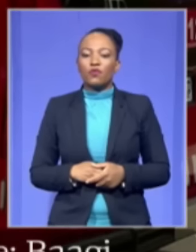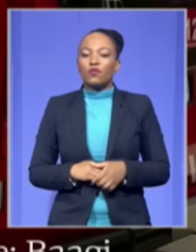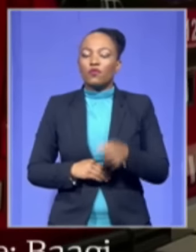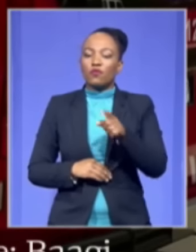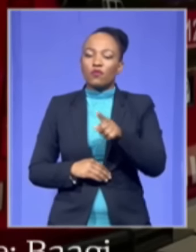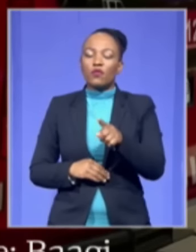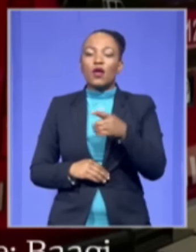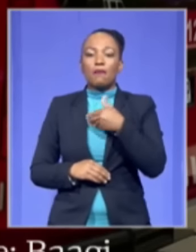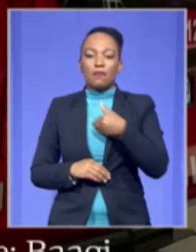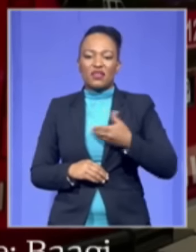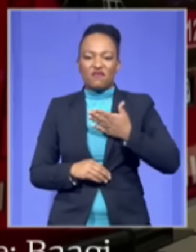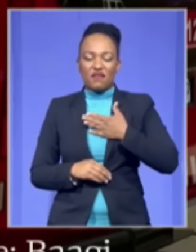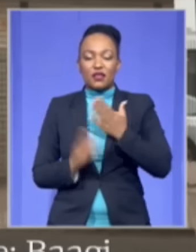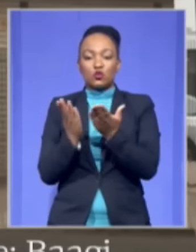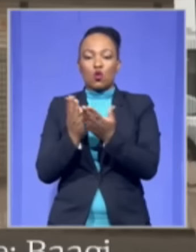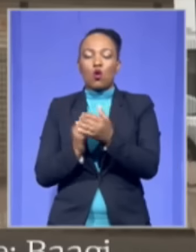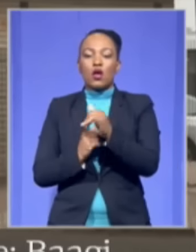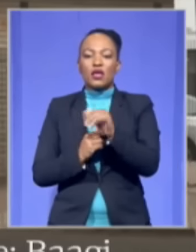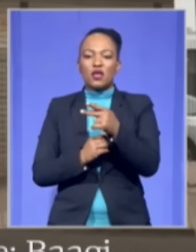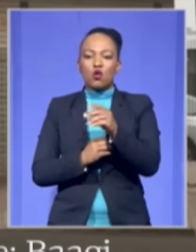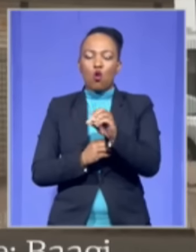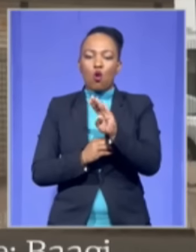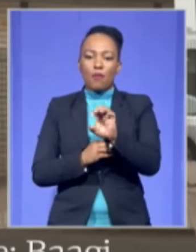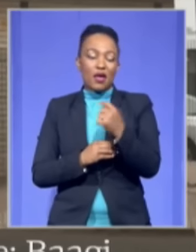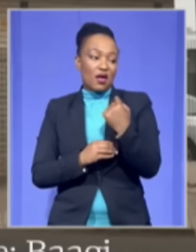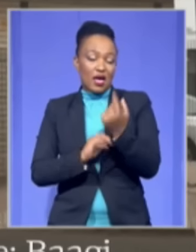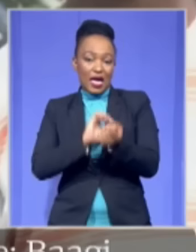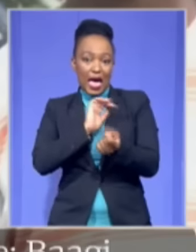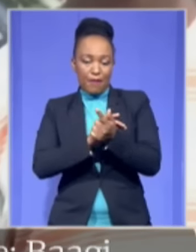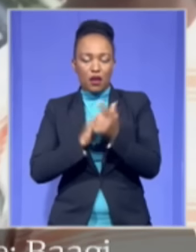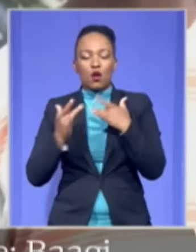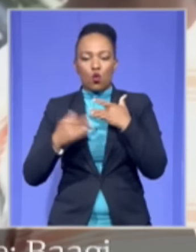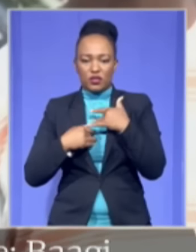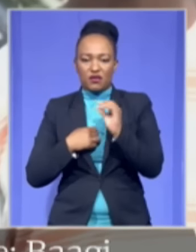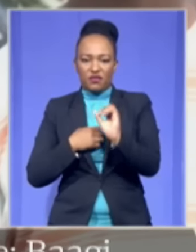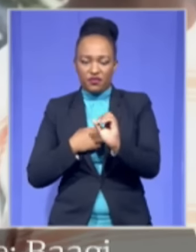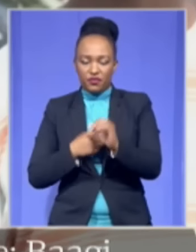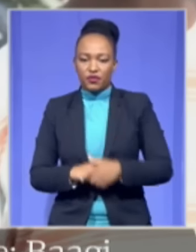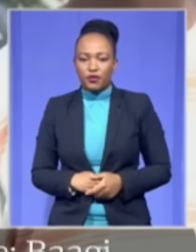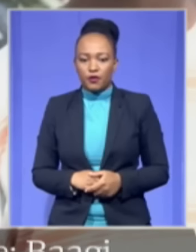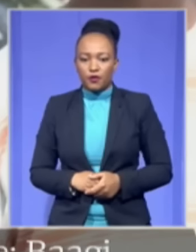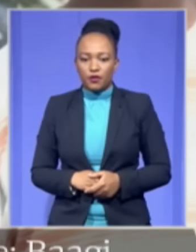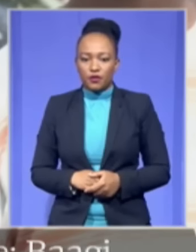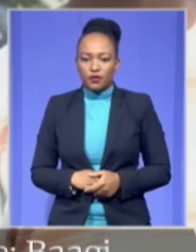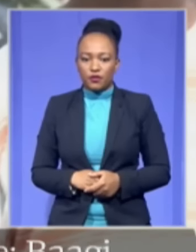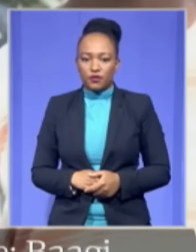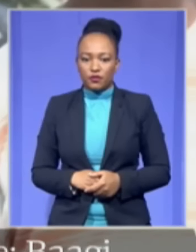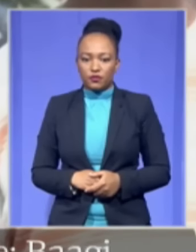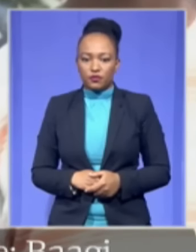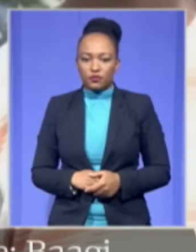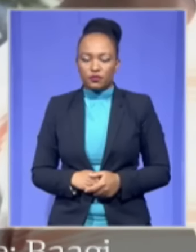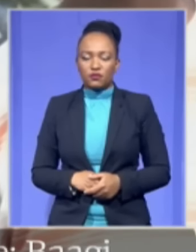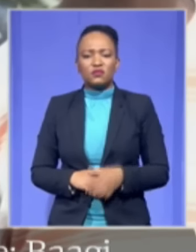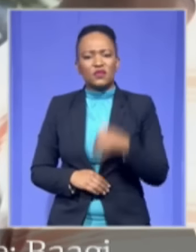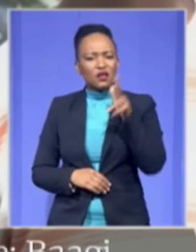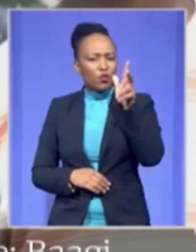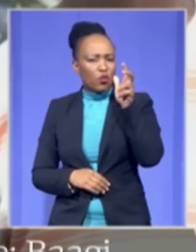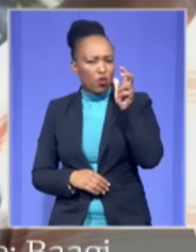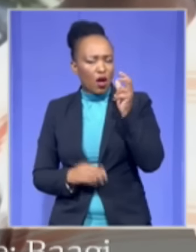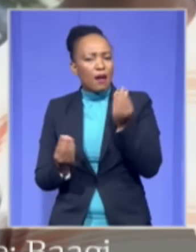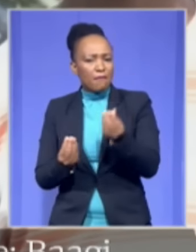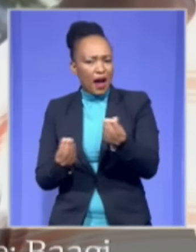Ihobe ba tshwenyegile thata morago ga tiragalo ya maobane. Ha ke thola maletsa hore hona le bana ba yang hospital ko Hobe